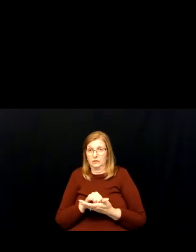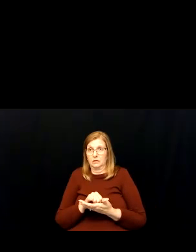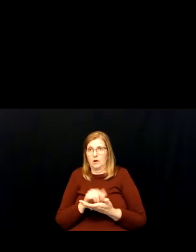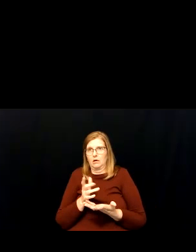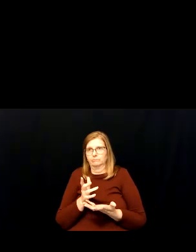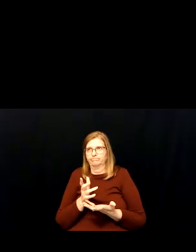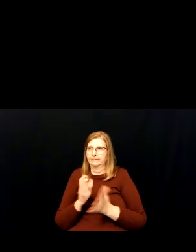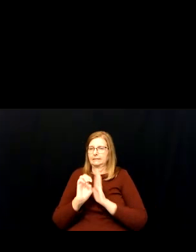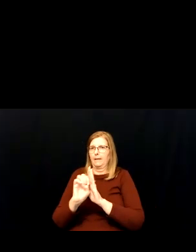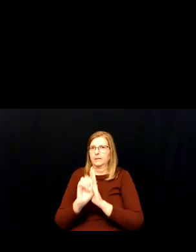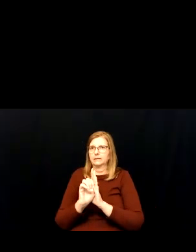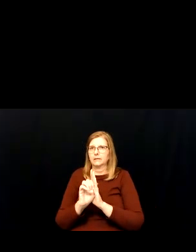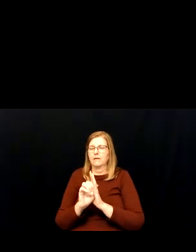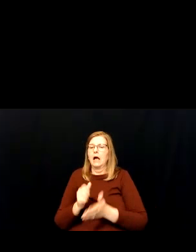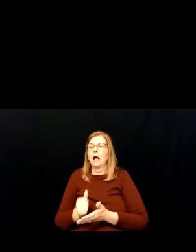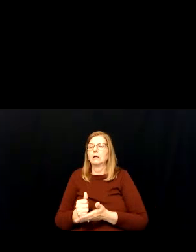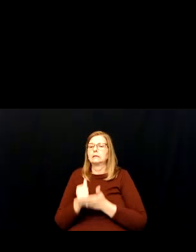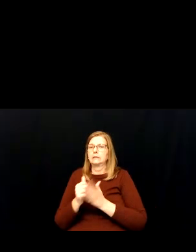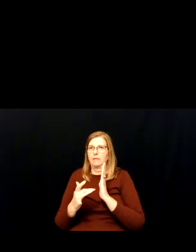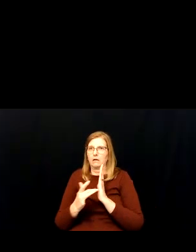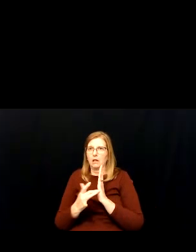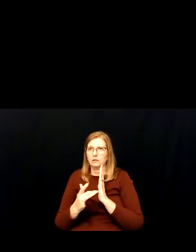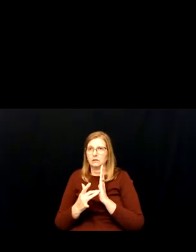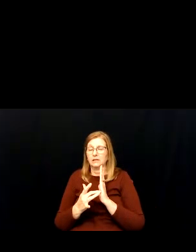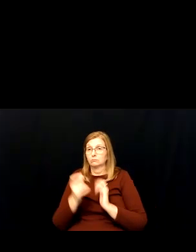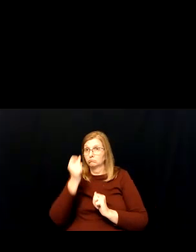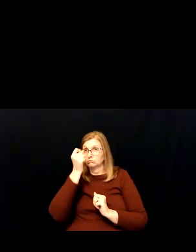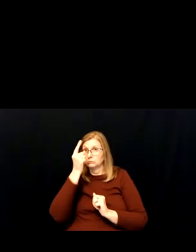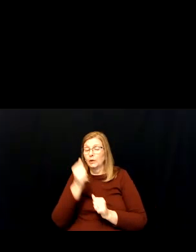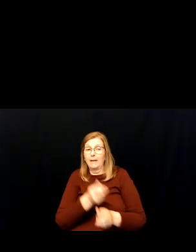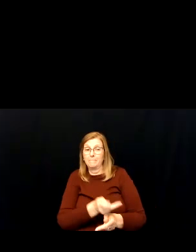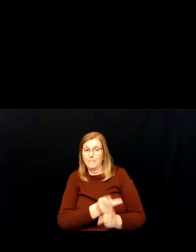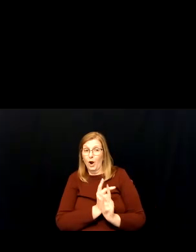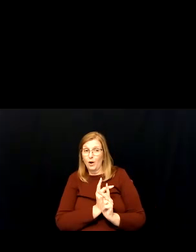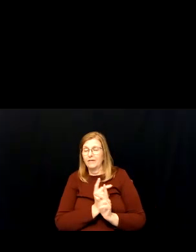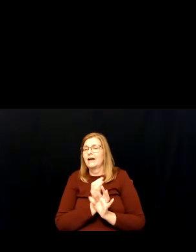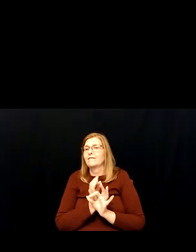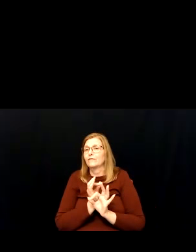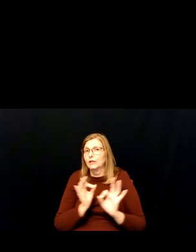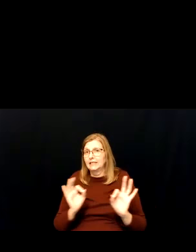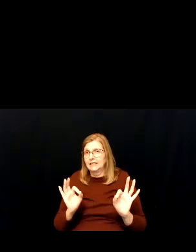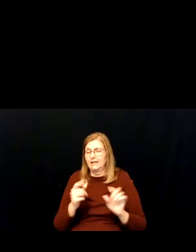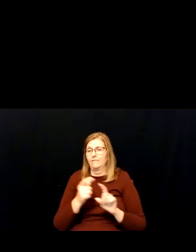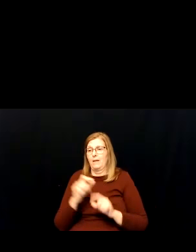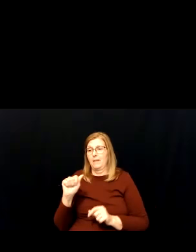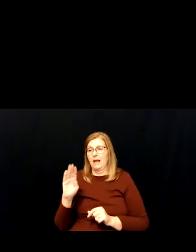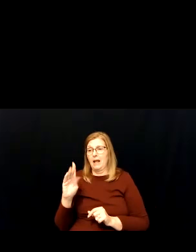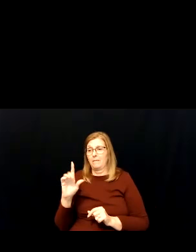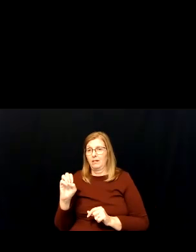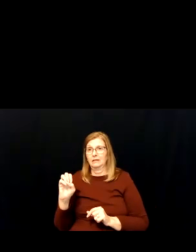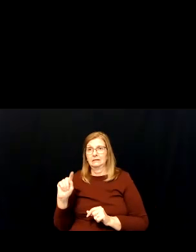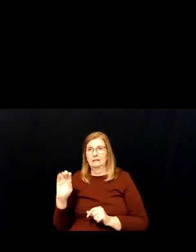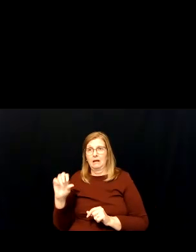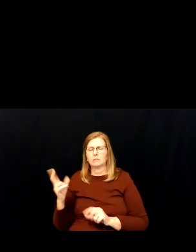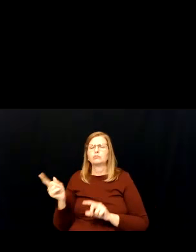or all examples of assistive technology. Realize you can borrow them for free from Oklahoma Able Tech. Please go onto their website and